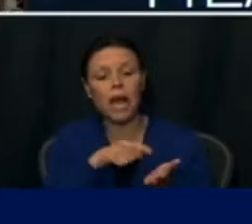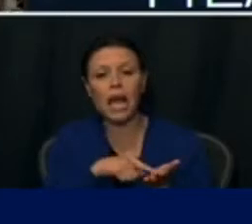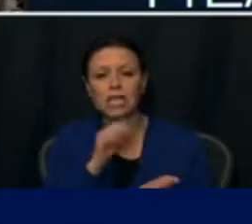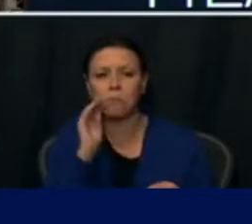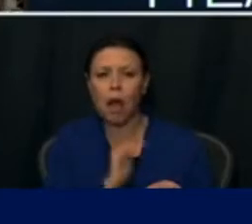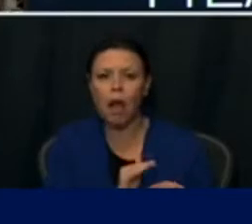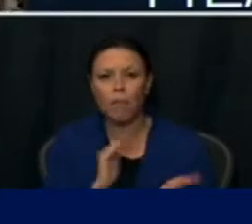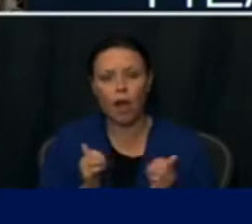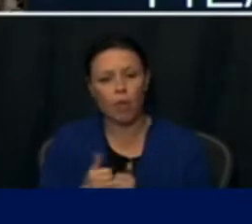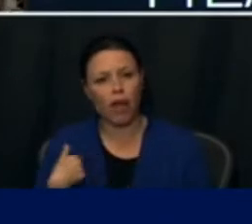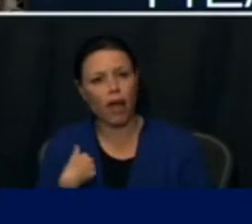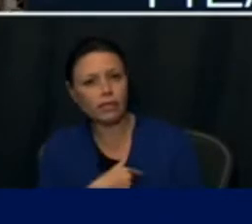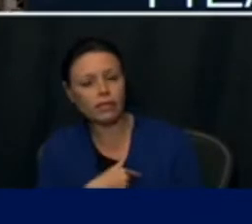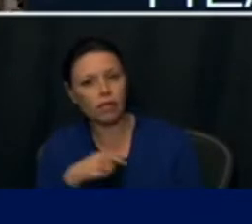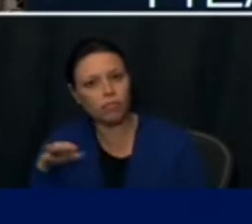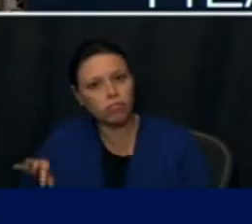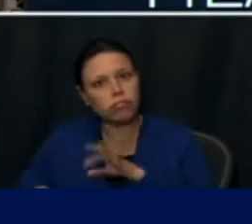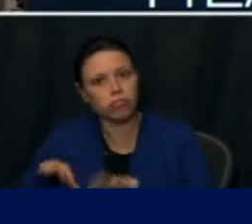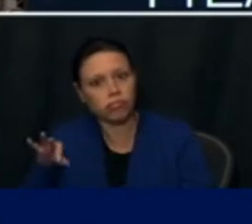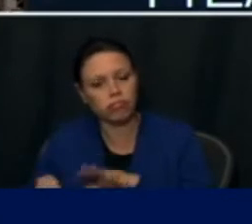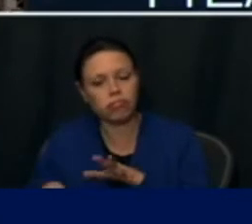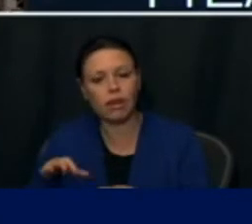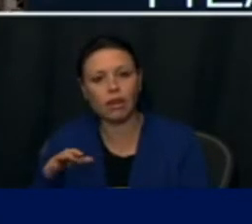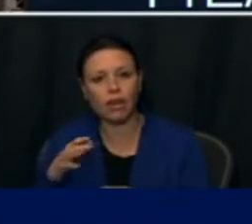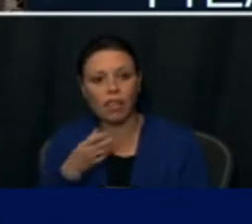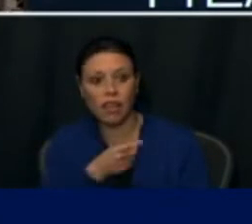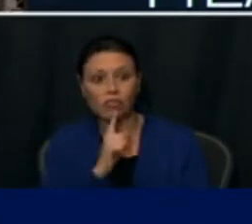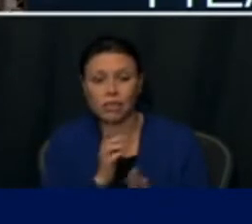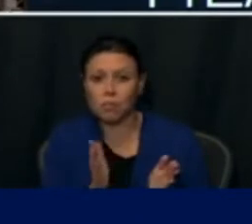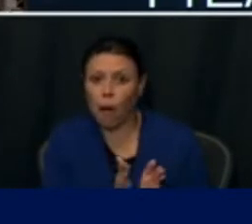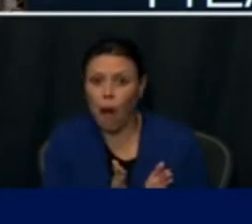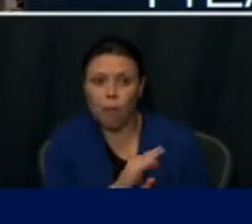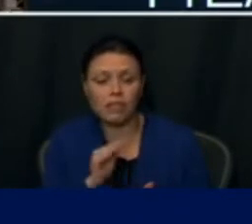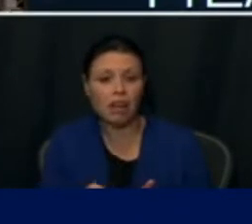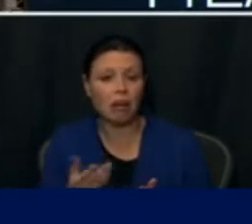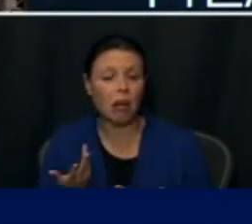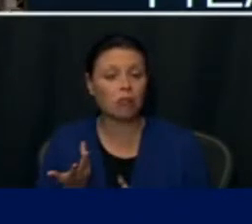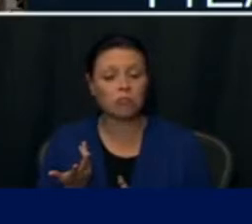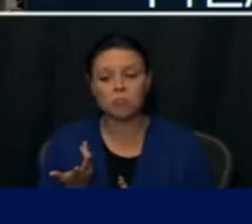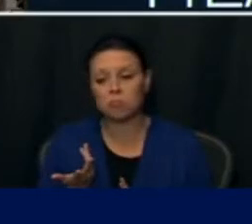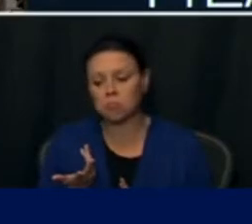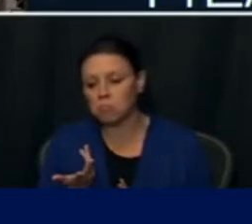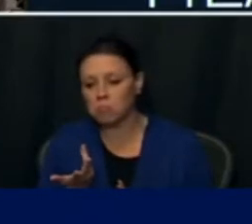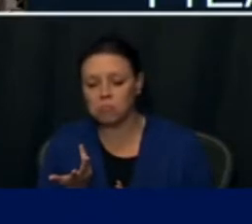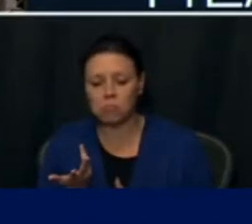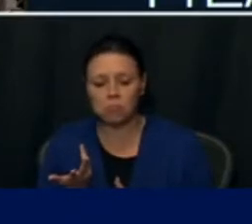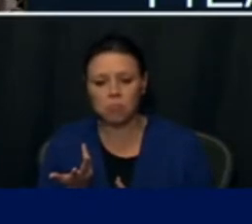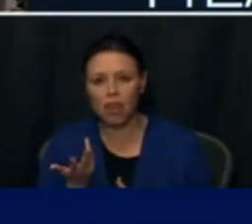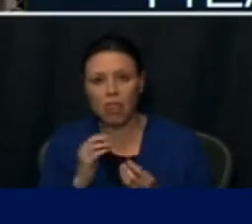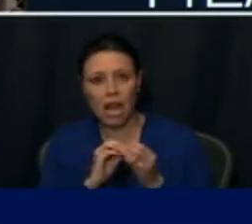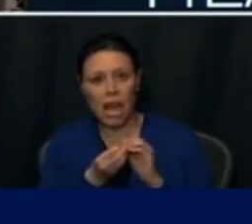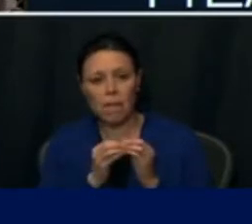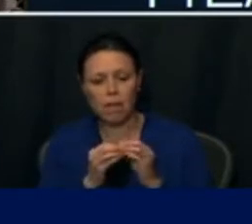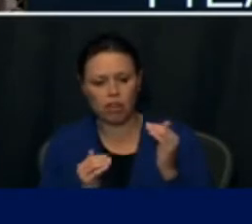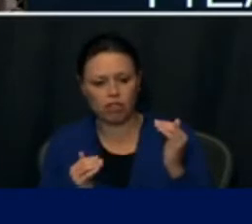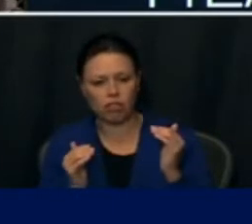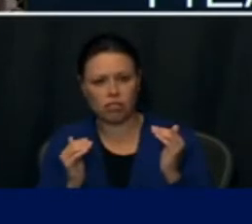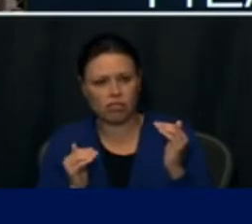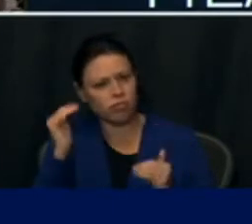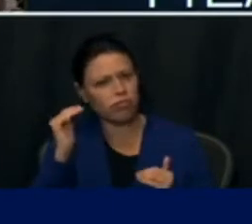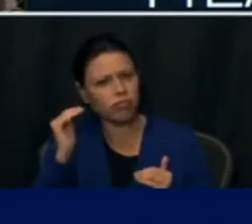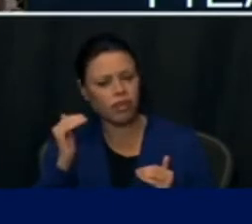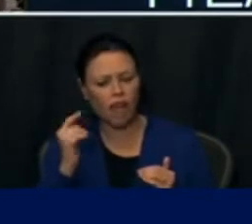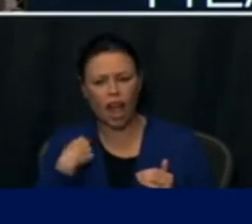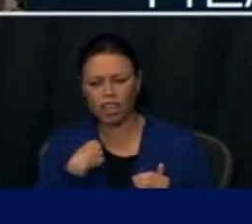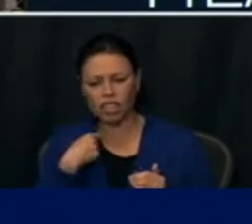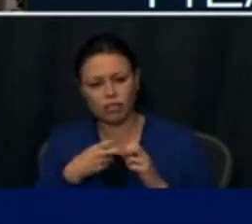we were paying in some cases a small fraction I mean it was it was uh what the numbers were just staggering the